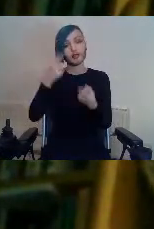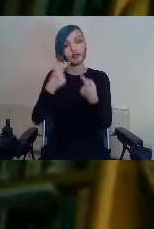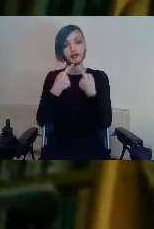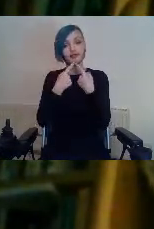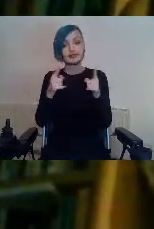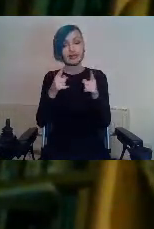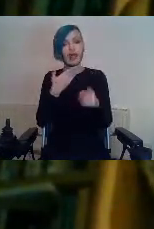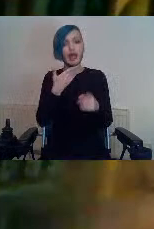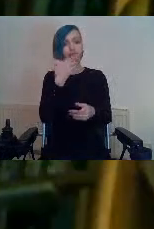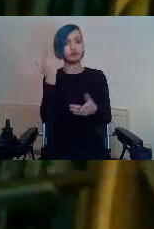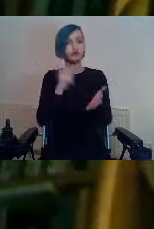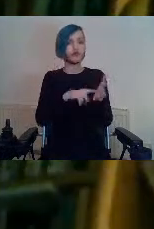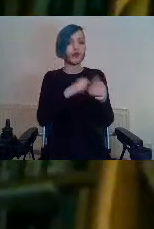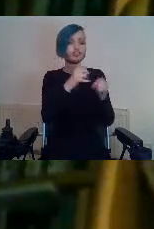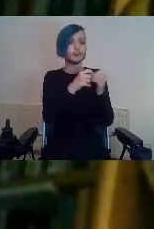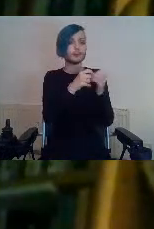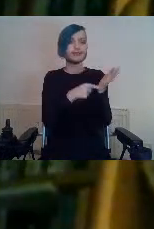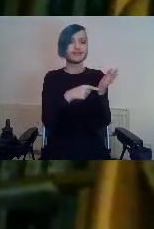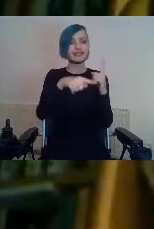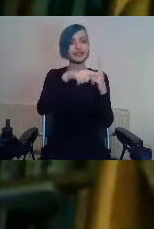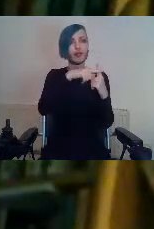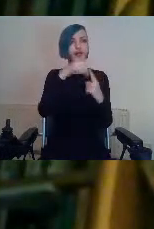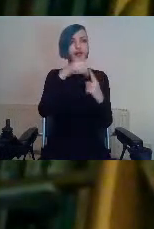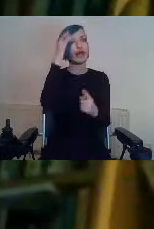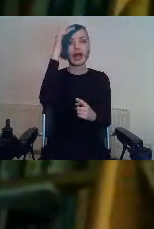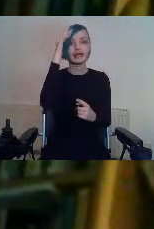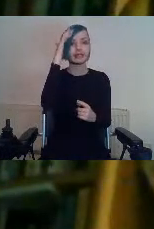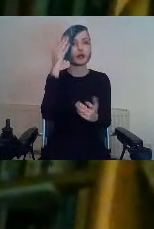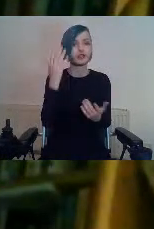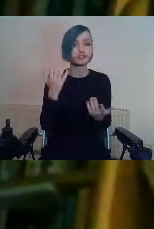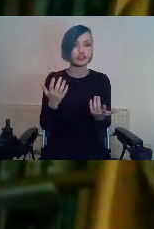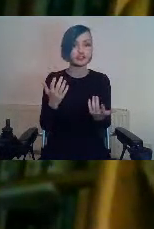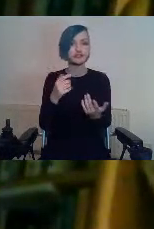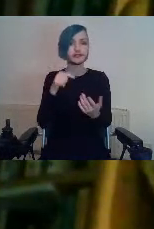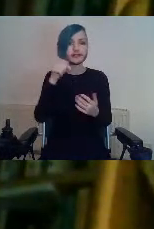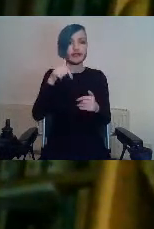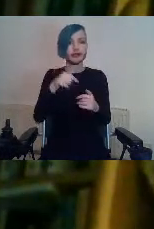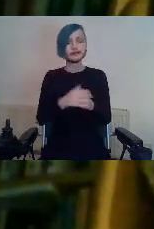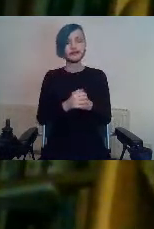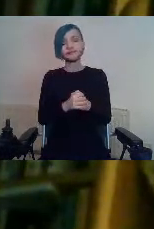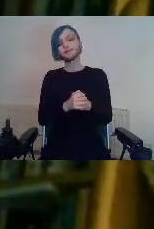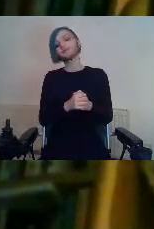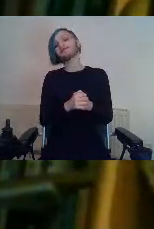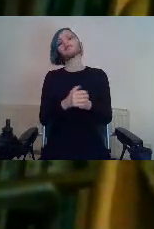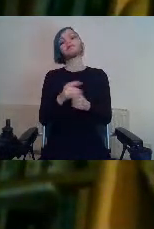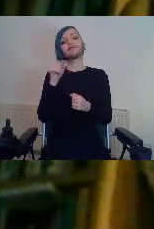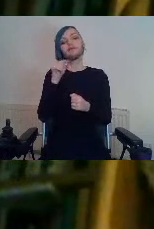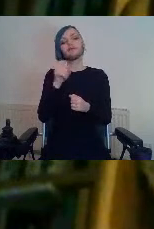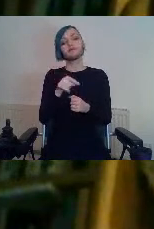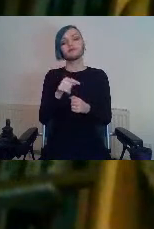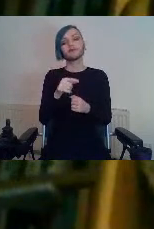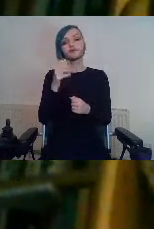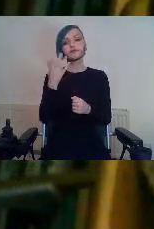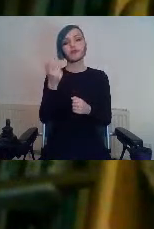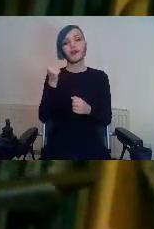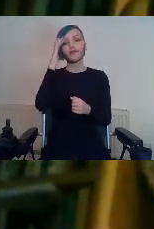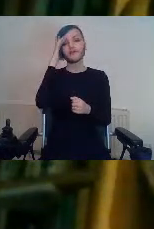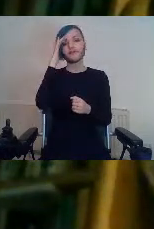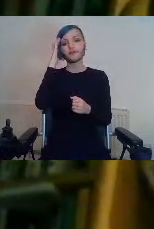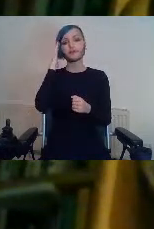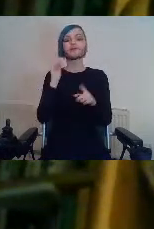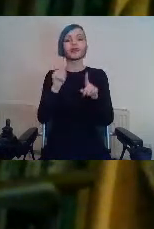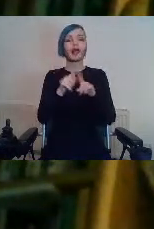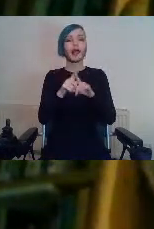LGBT plus ideology free. They've got the partner towns in